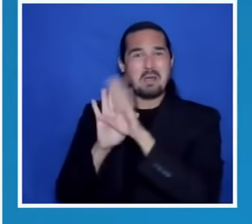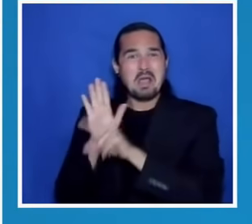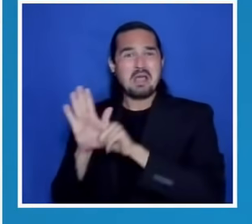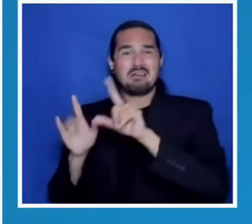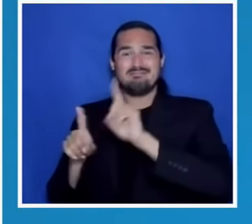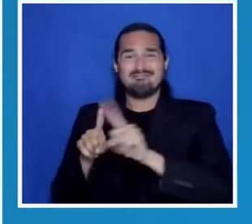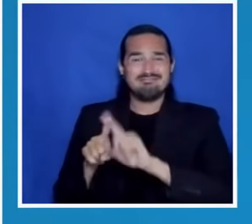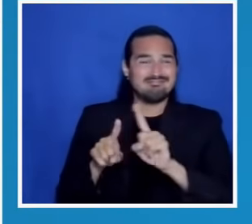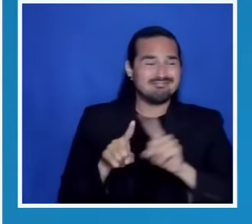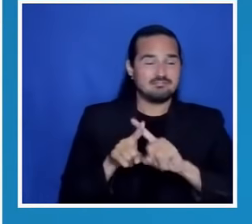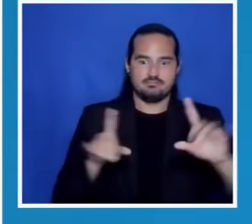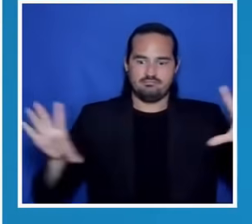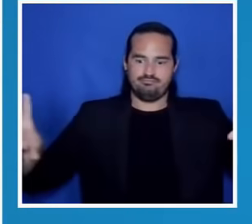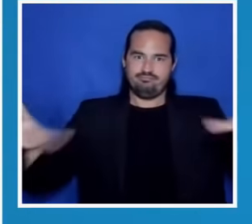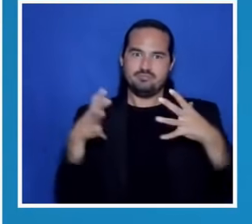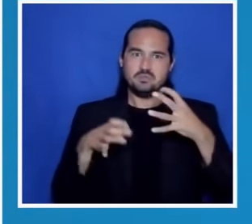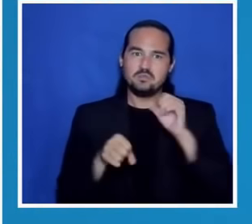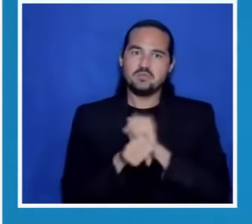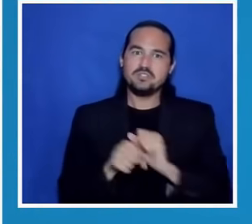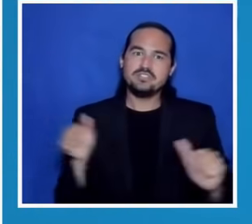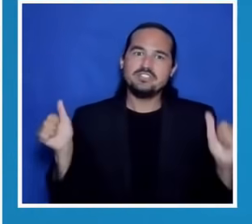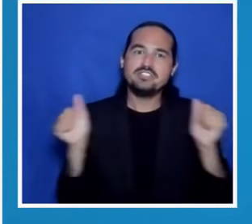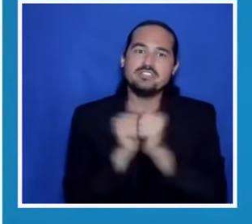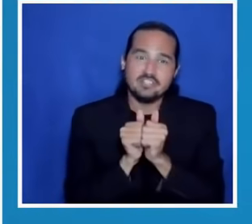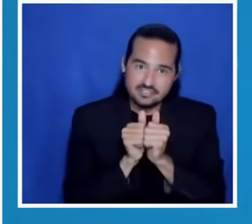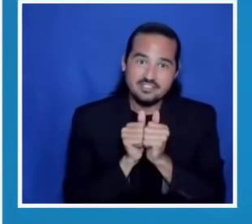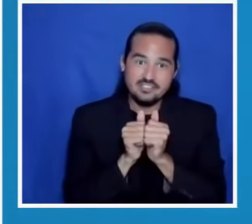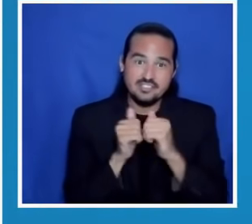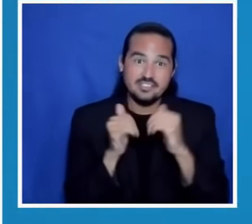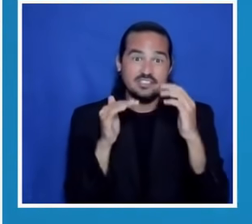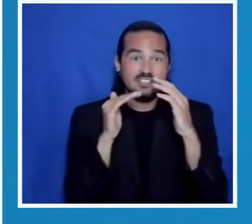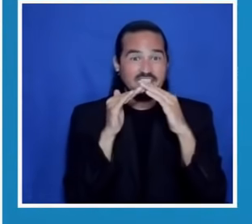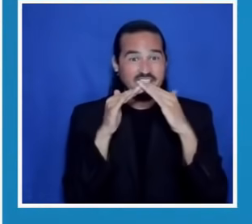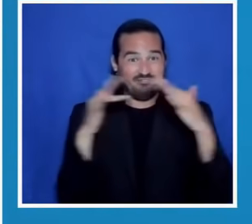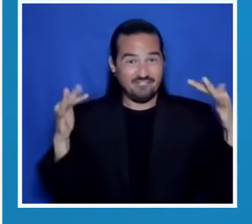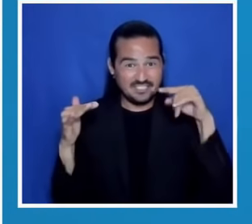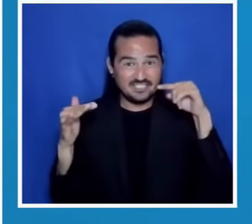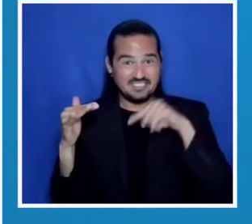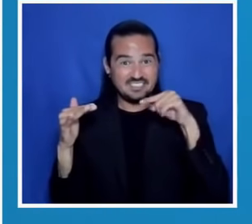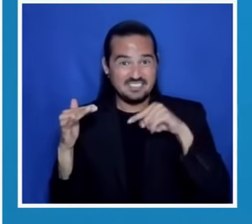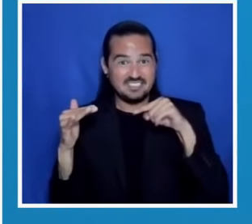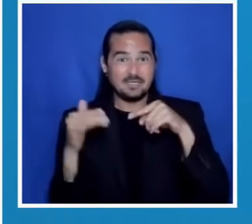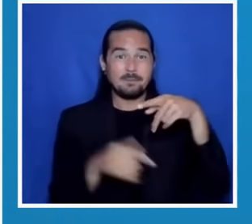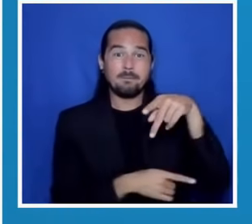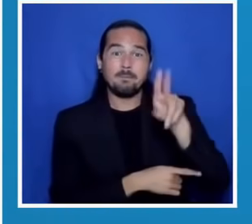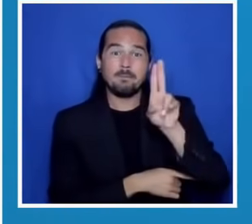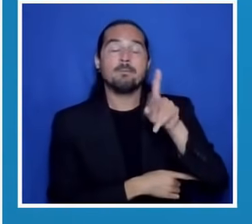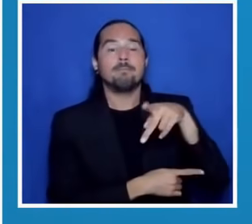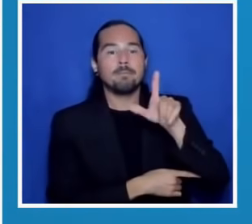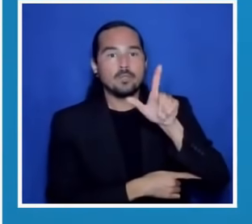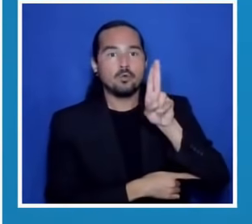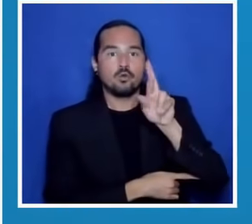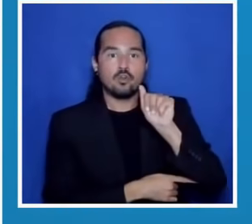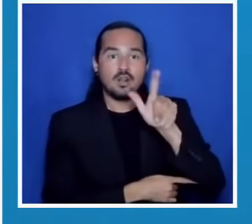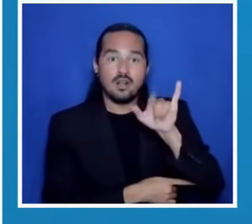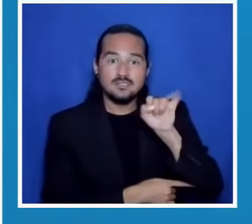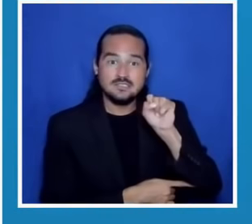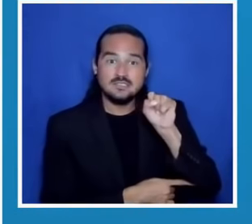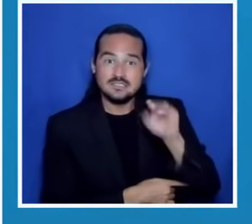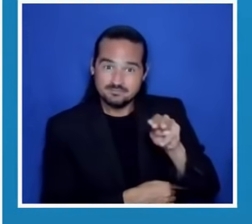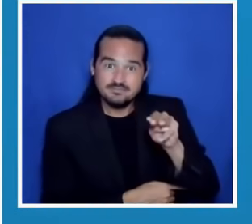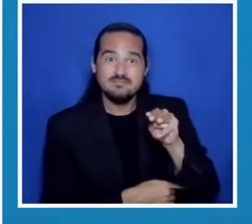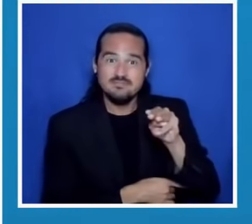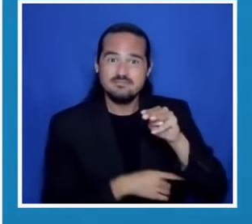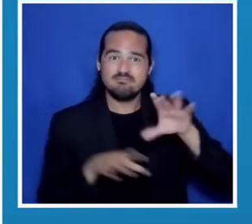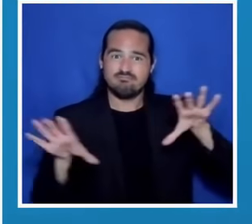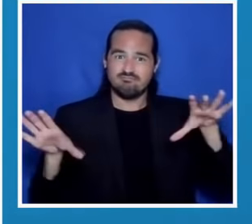issue, the issue of diversity, of pluralism, the issue that defines so much of our politics,